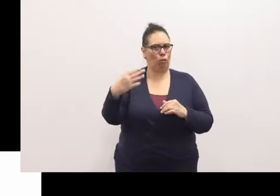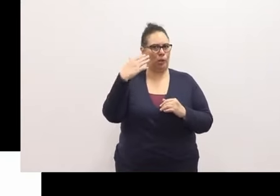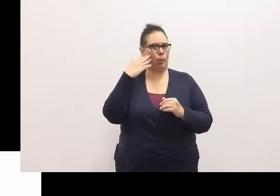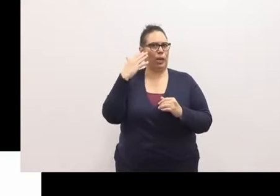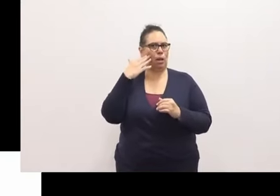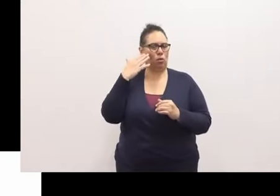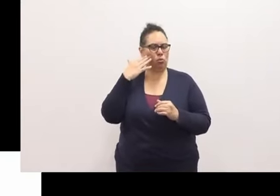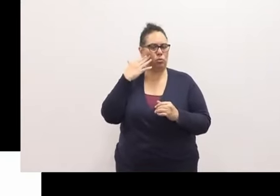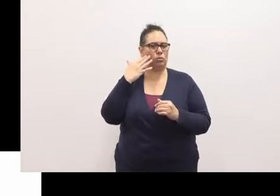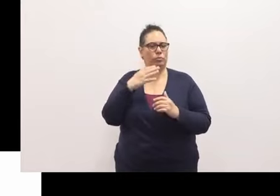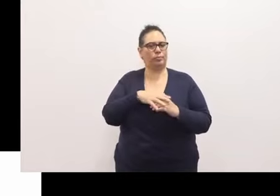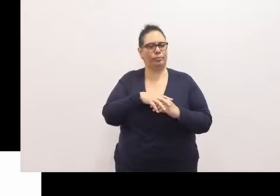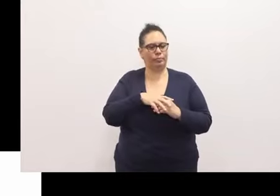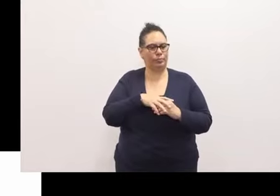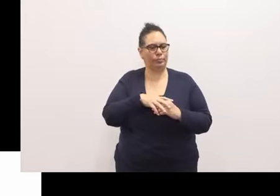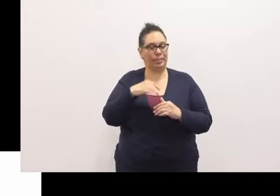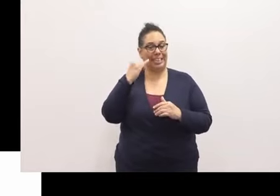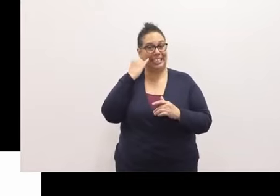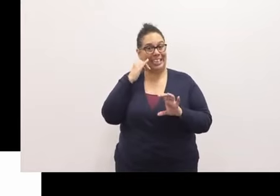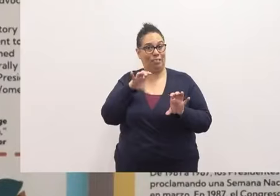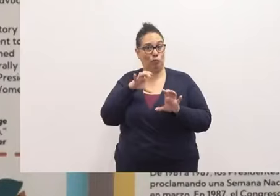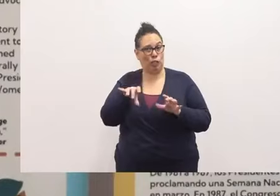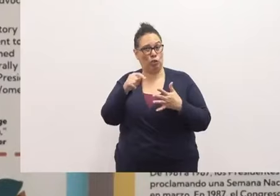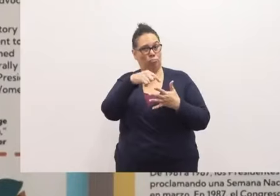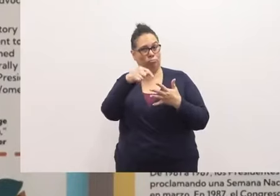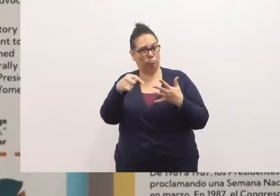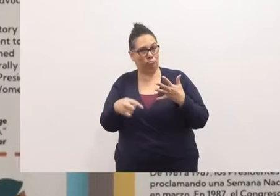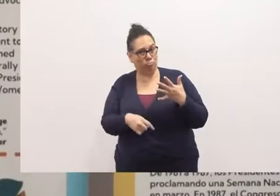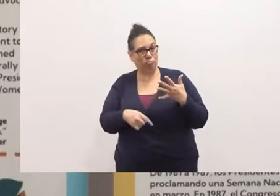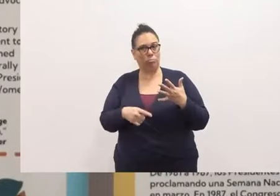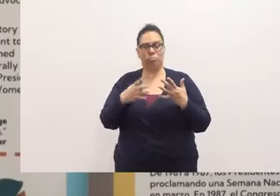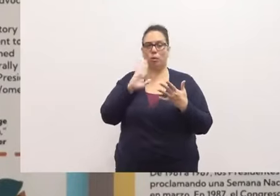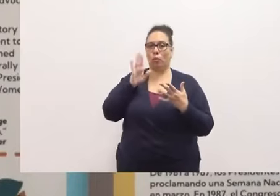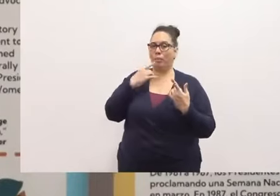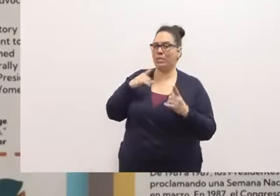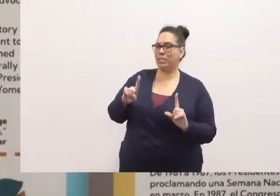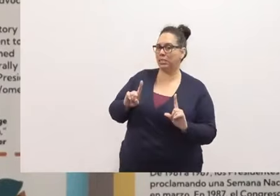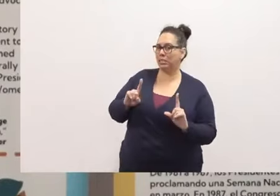that that if we do these kinds of things, they're successful?